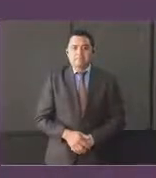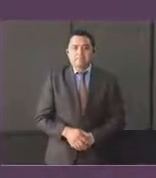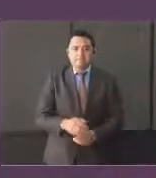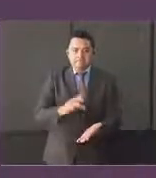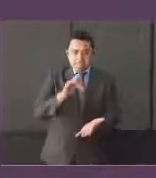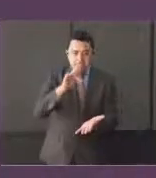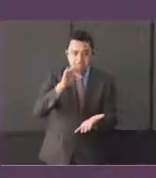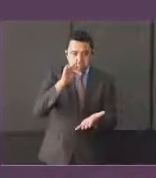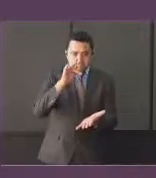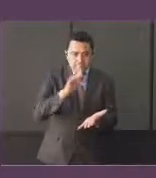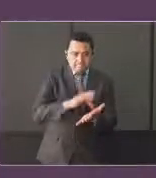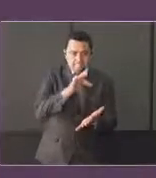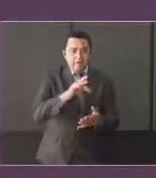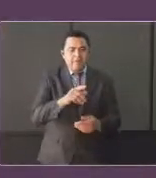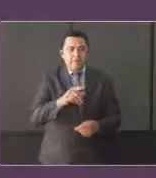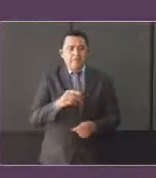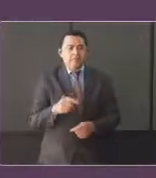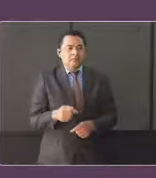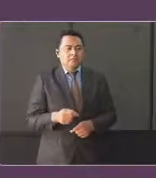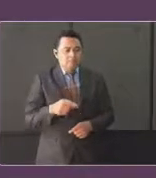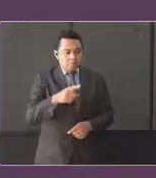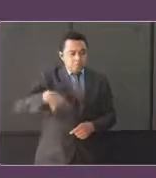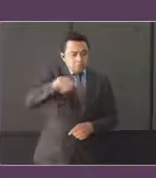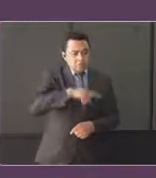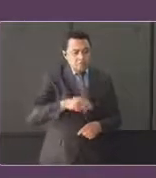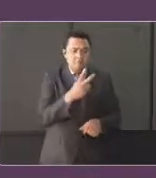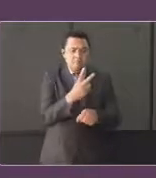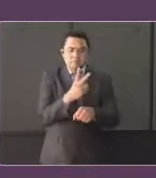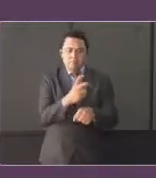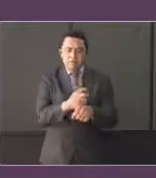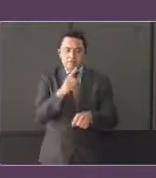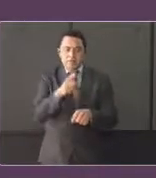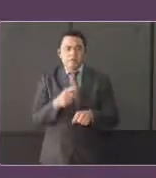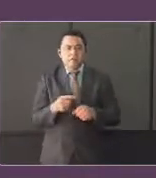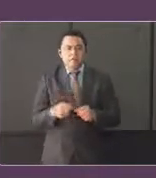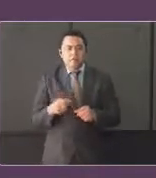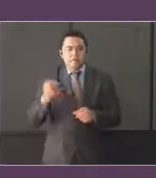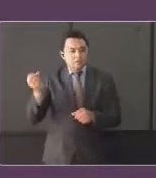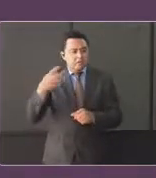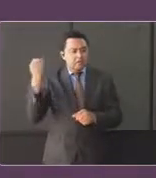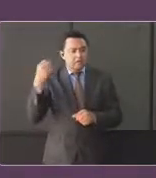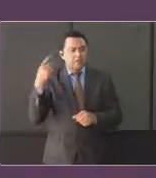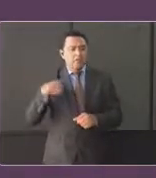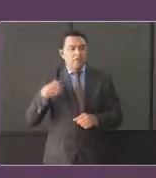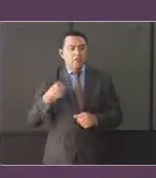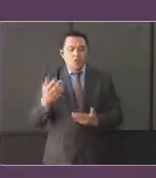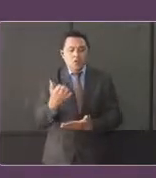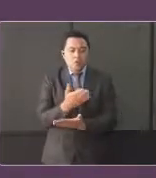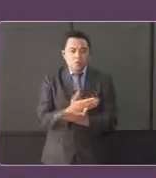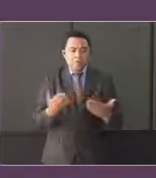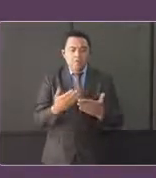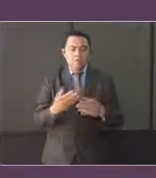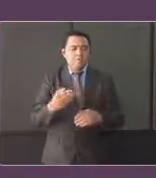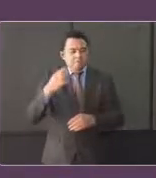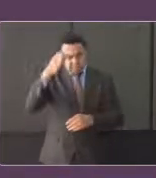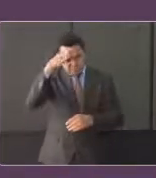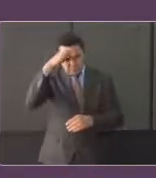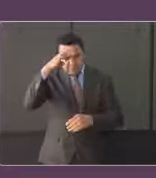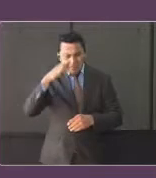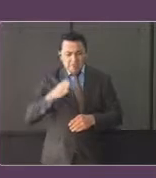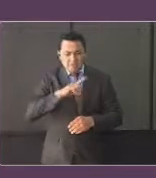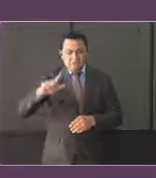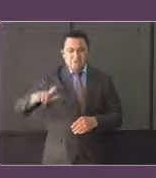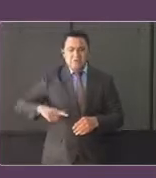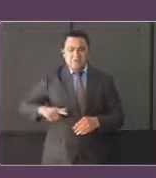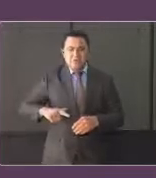Thank you very much. Thank you for the invitation to this forum to share the experience of